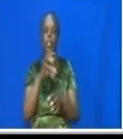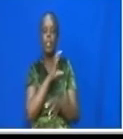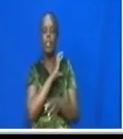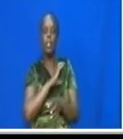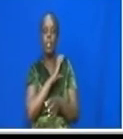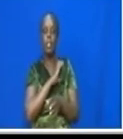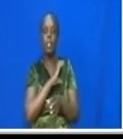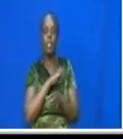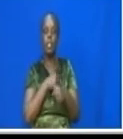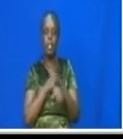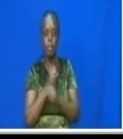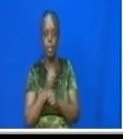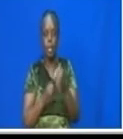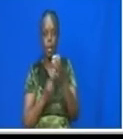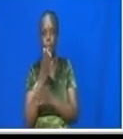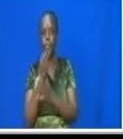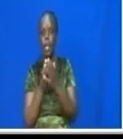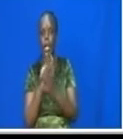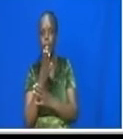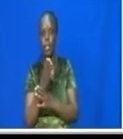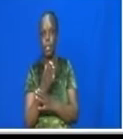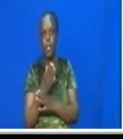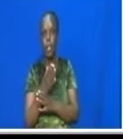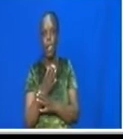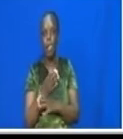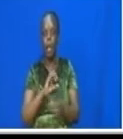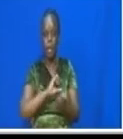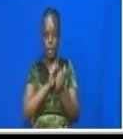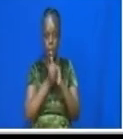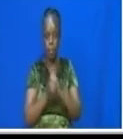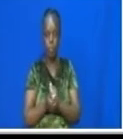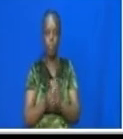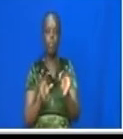You can identify the characteristics that make a plant